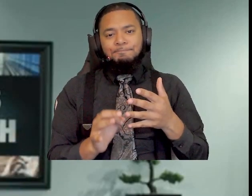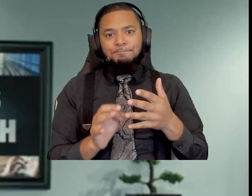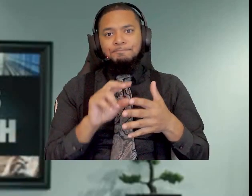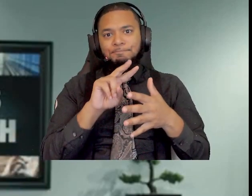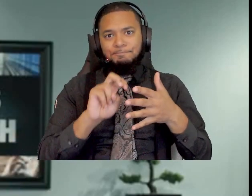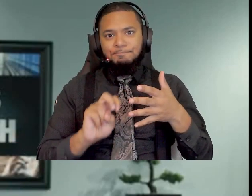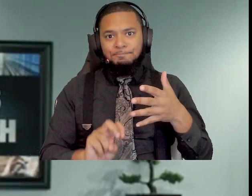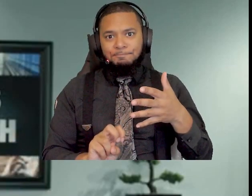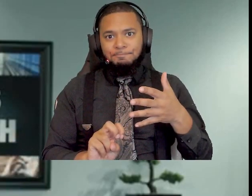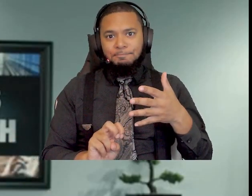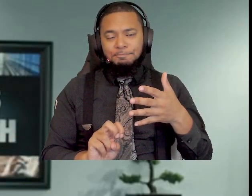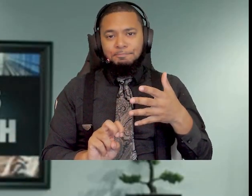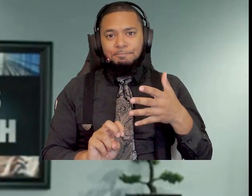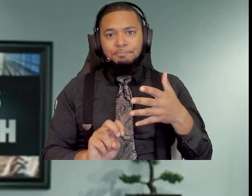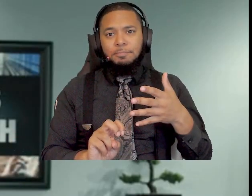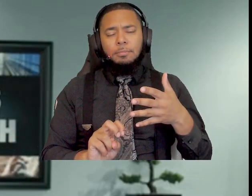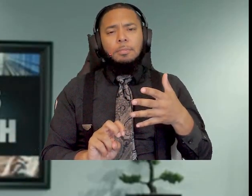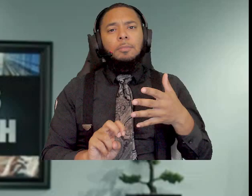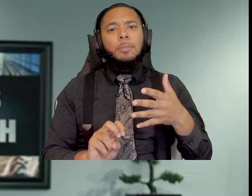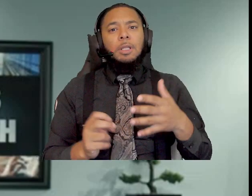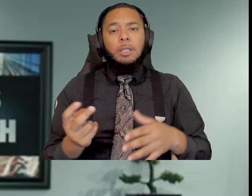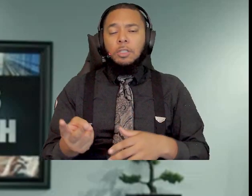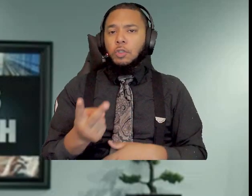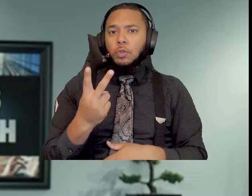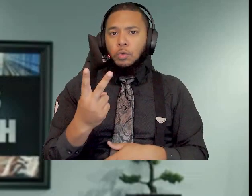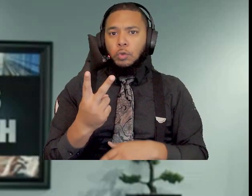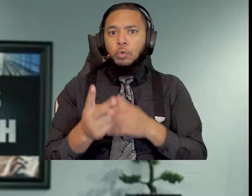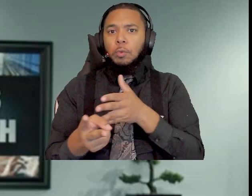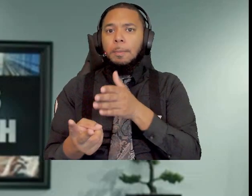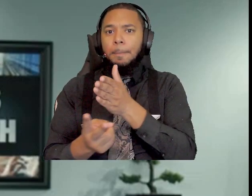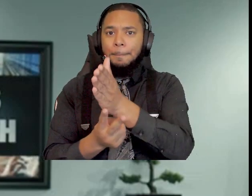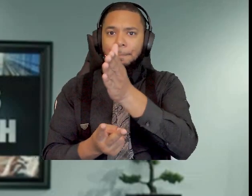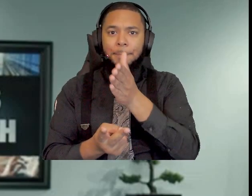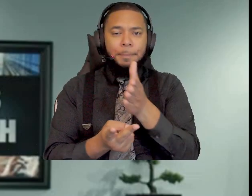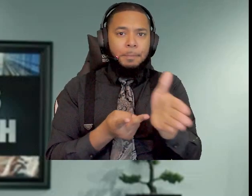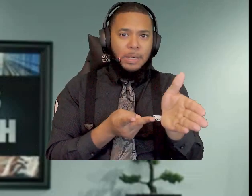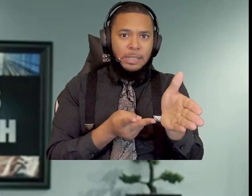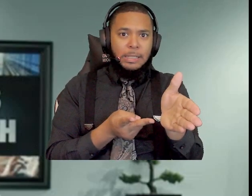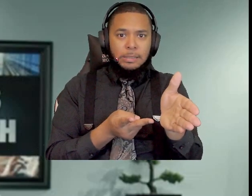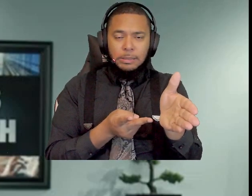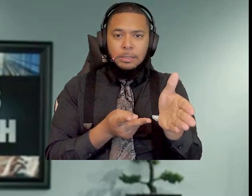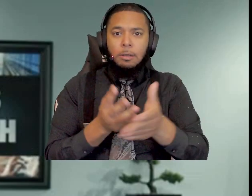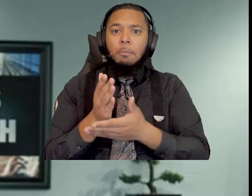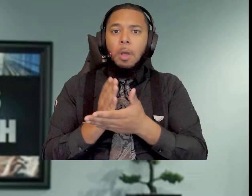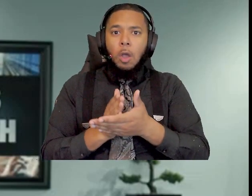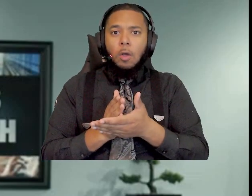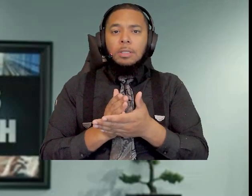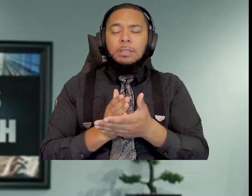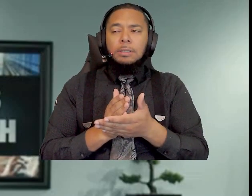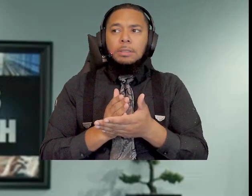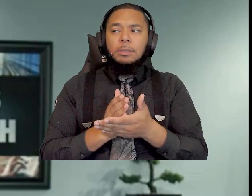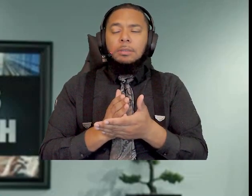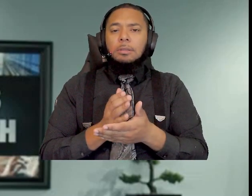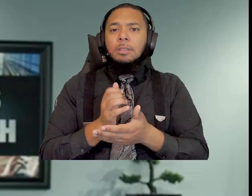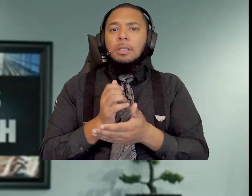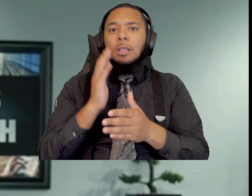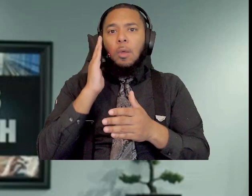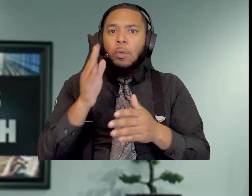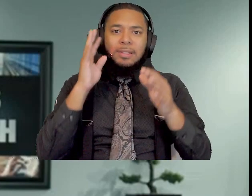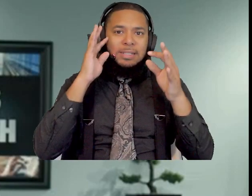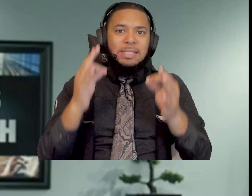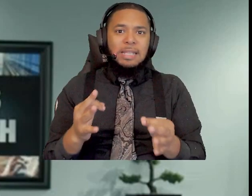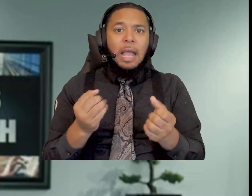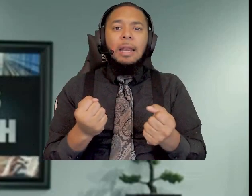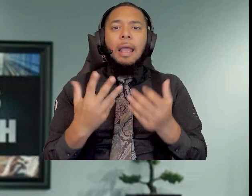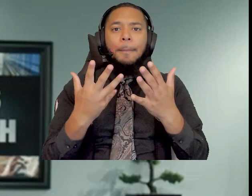there are two main determinants of what is going to drive how much insurance